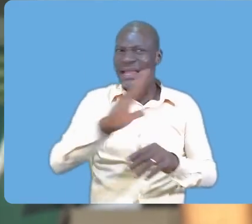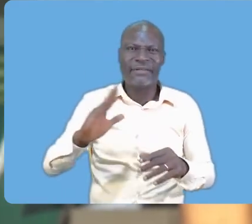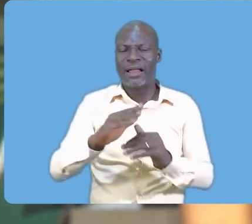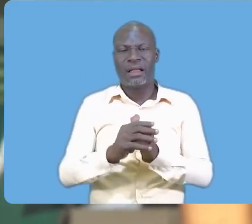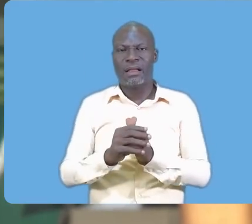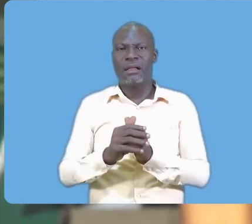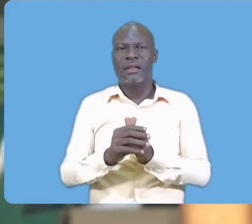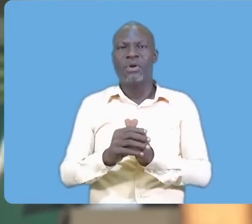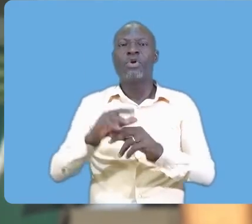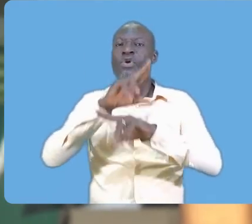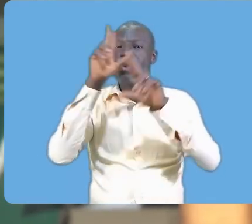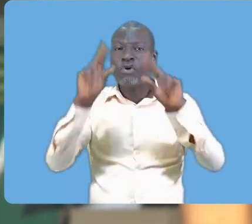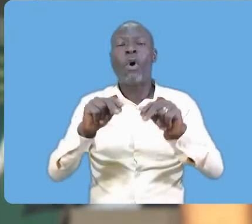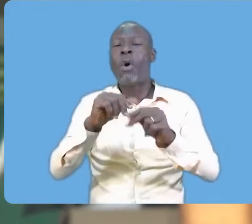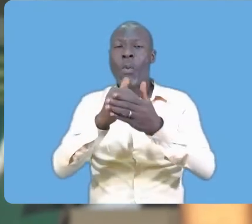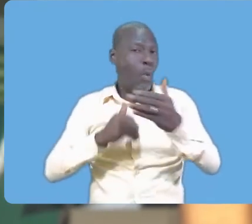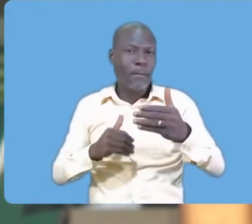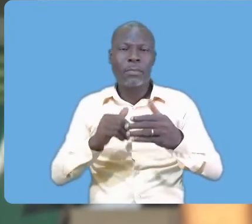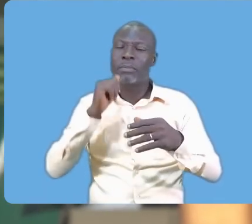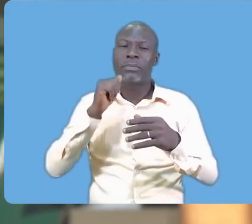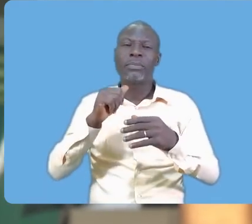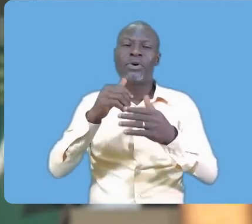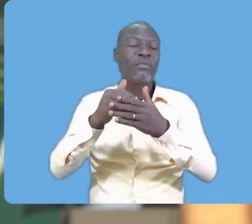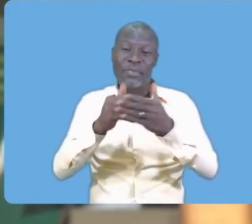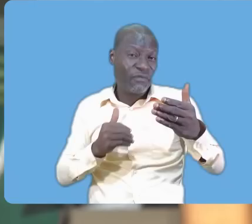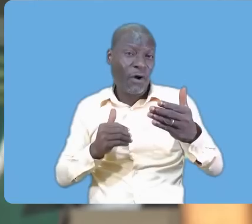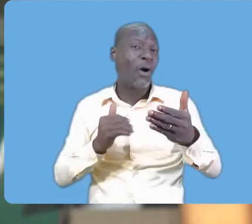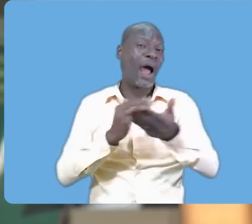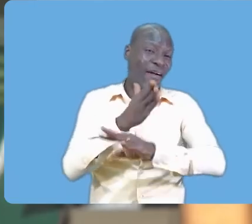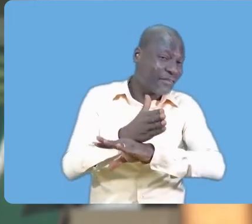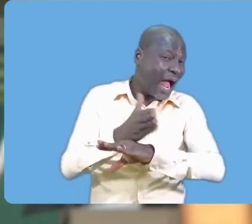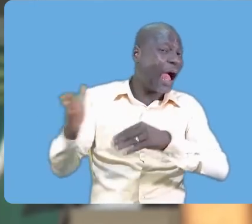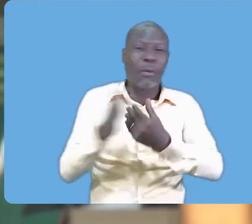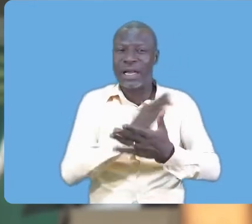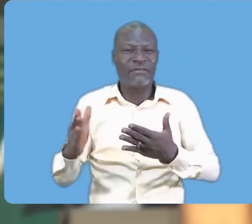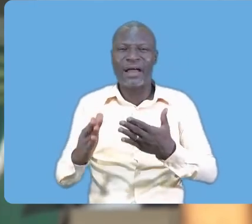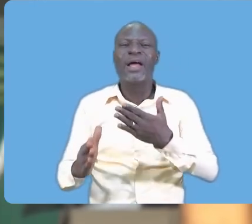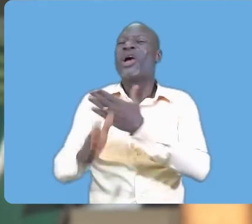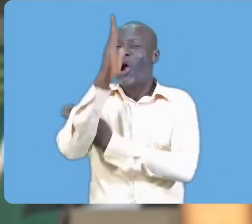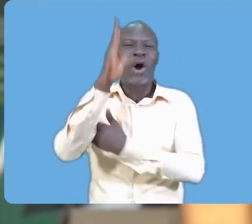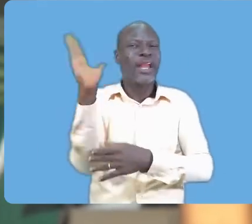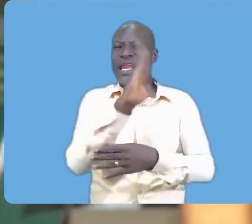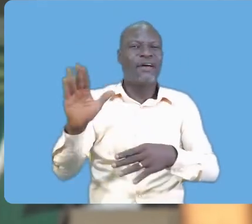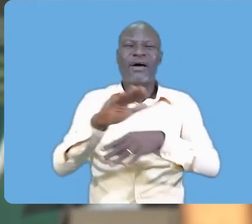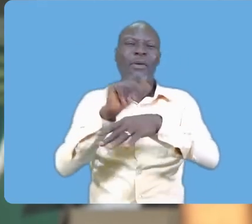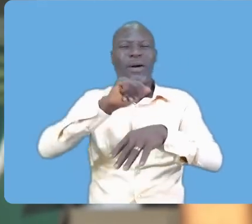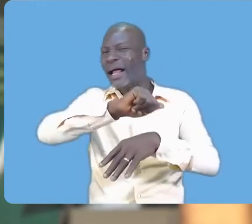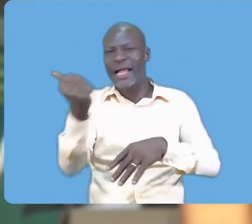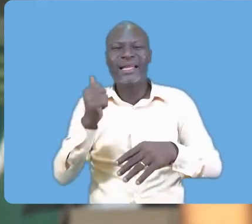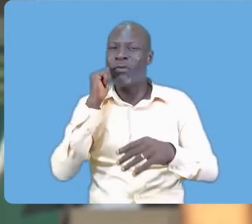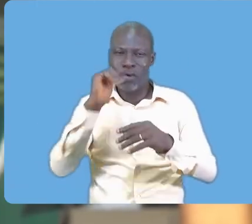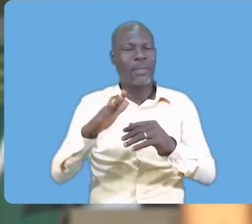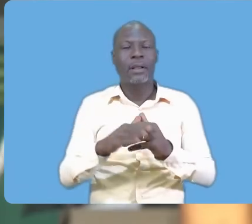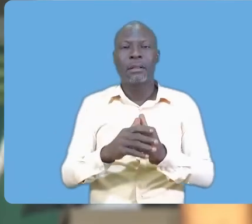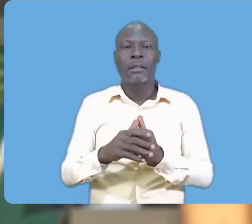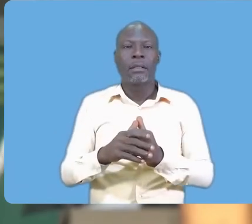anyame afre no enti se onye obi oso oyo di for no ka kire oba se wo nyankopon afre o na nyankopon so oda oba ye adwuma woboa